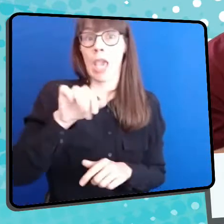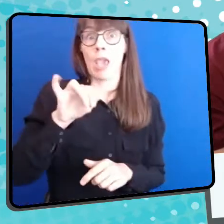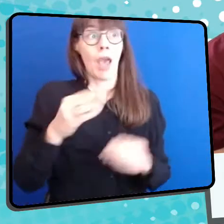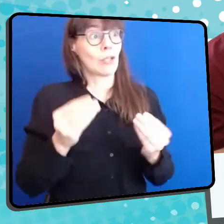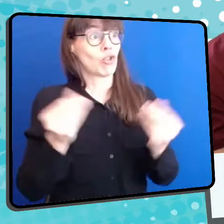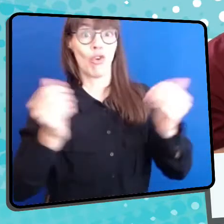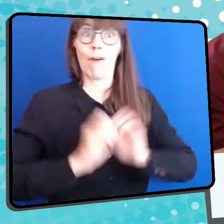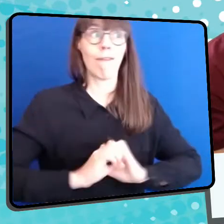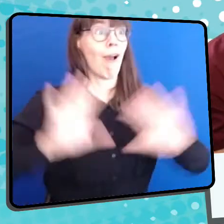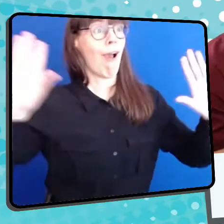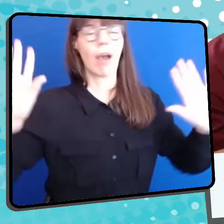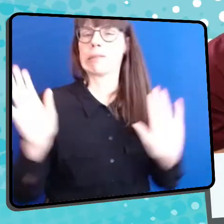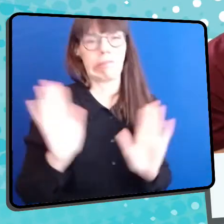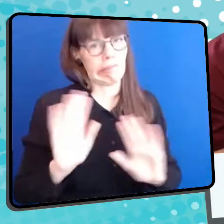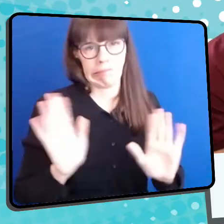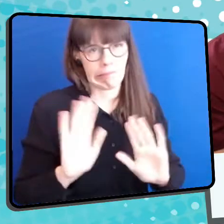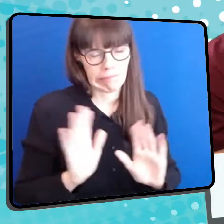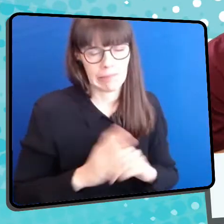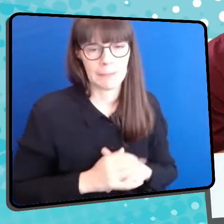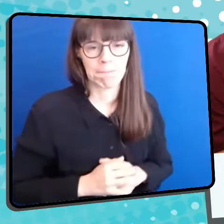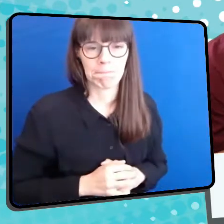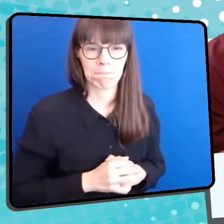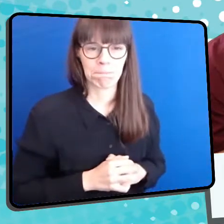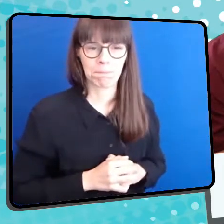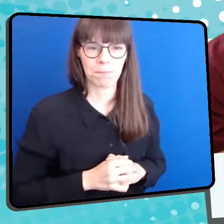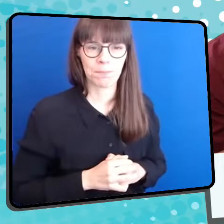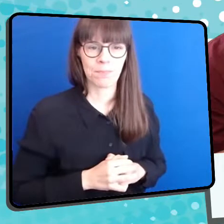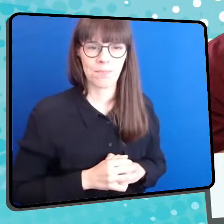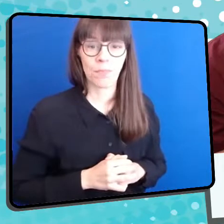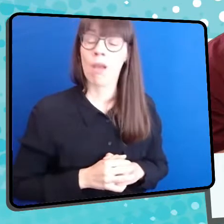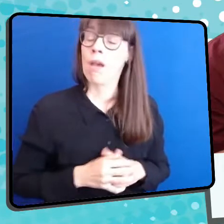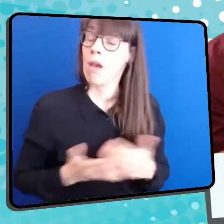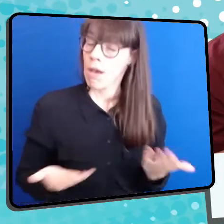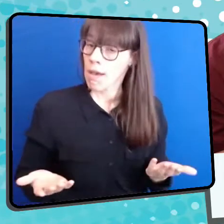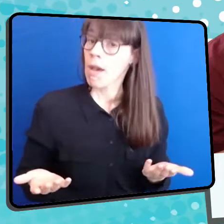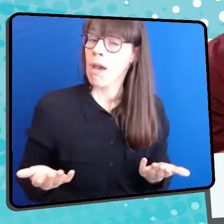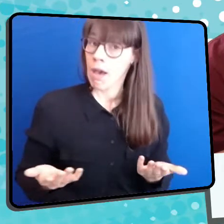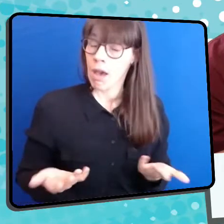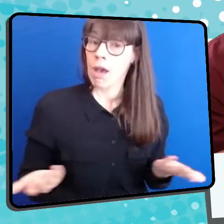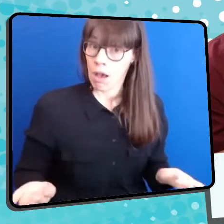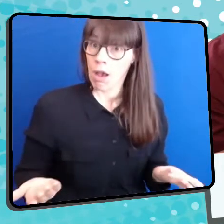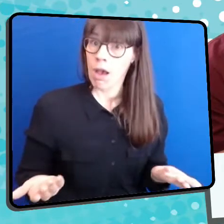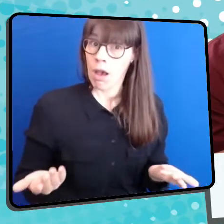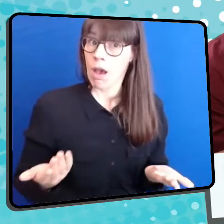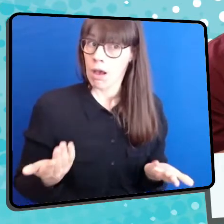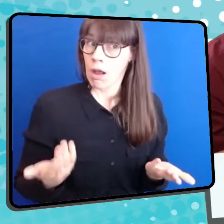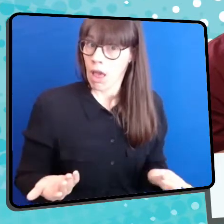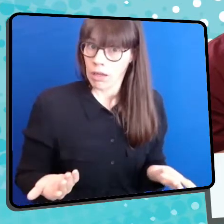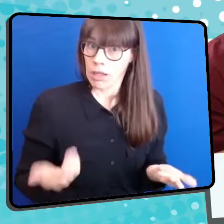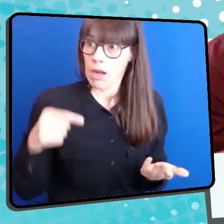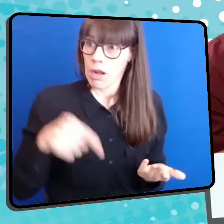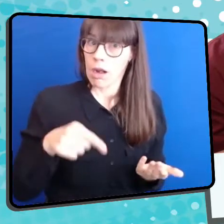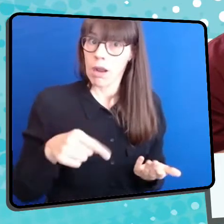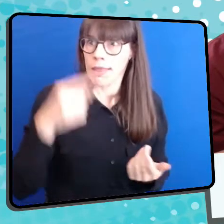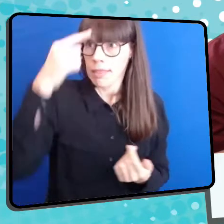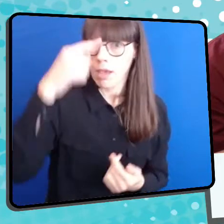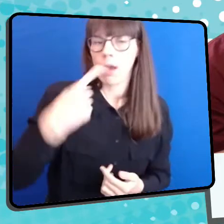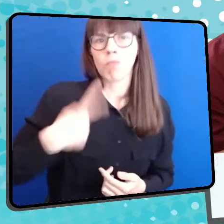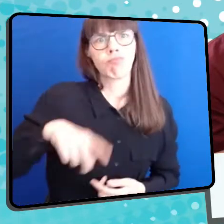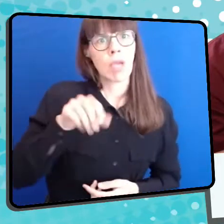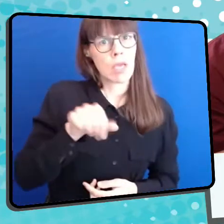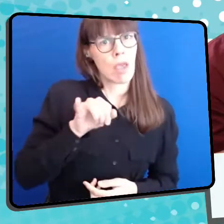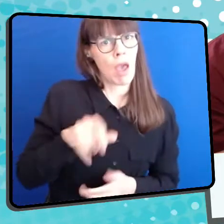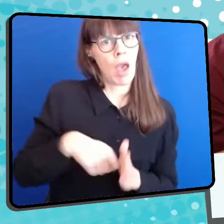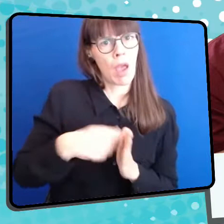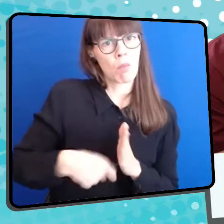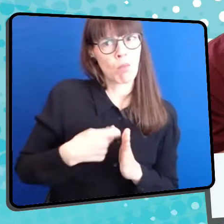Yeah, so true, right? Like, do you have that a lot? Do you have where people might come to you and say, we think we have an AI project, and maybe you're